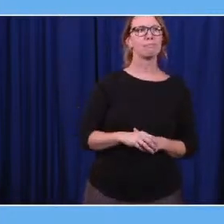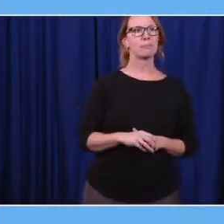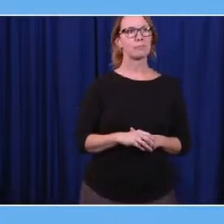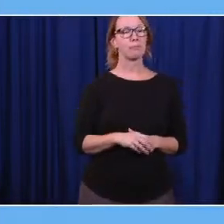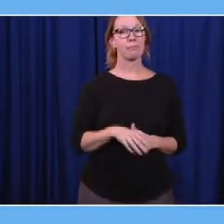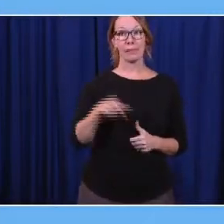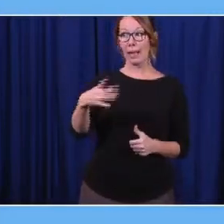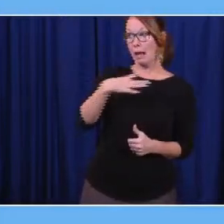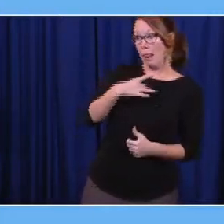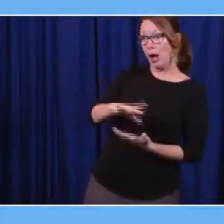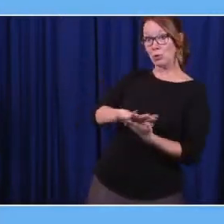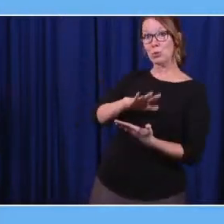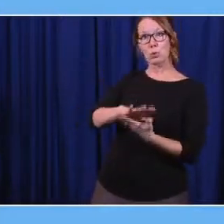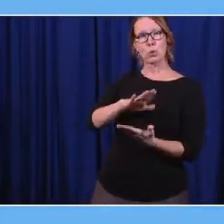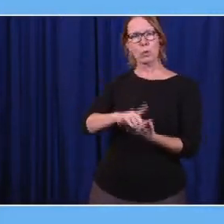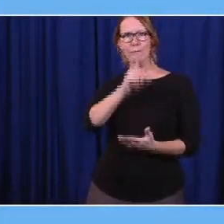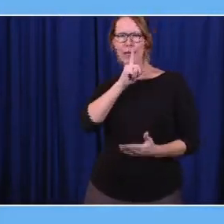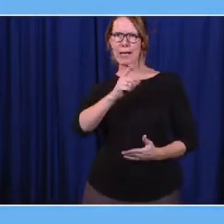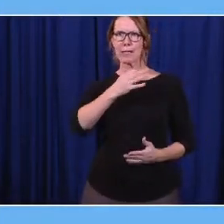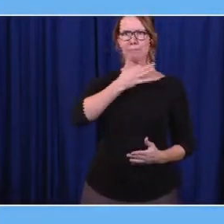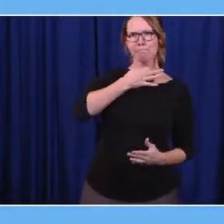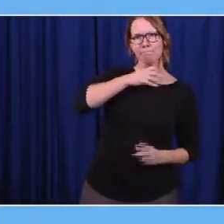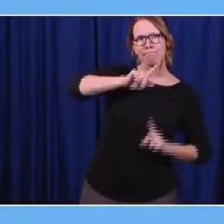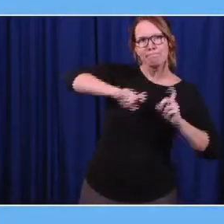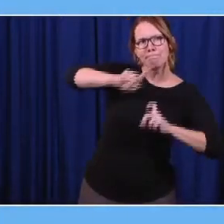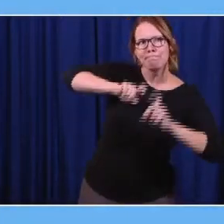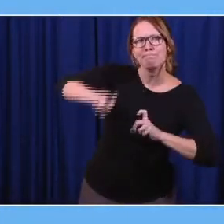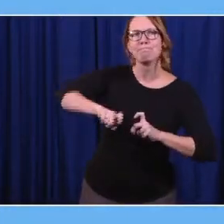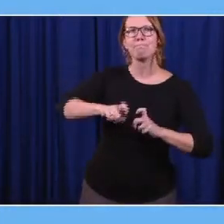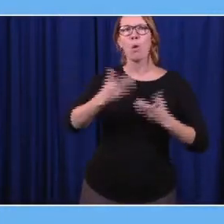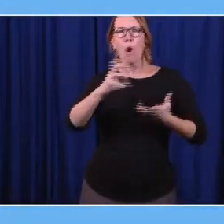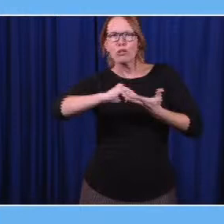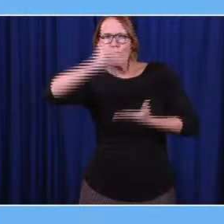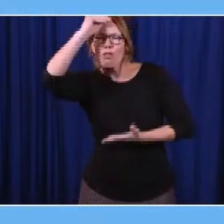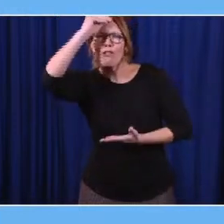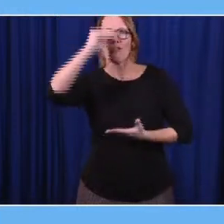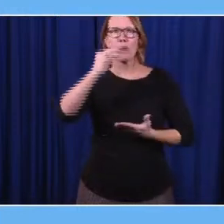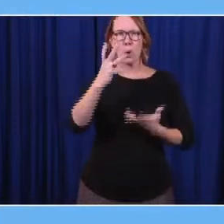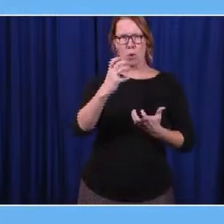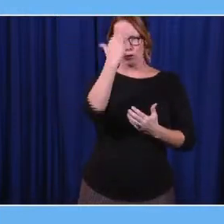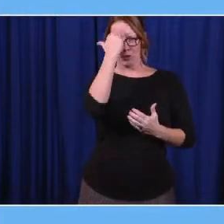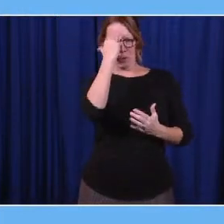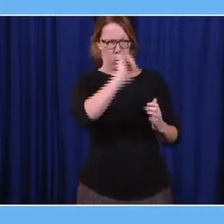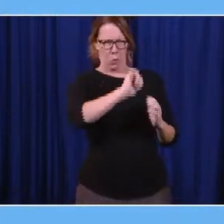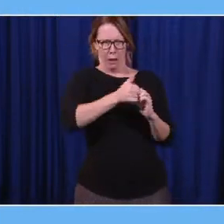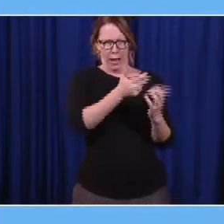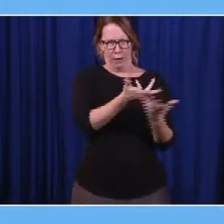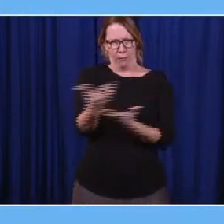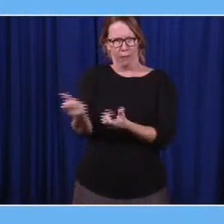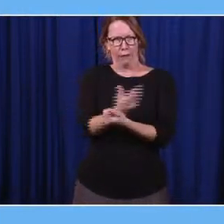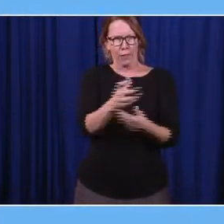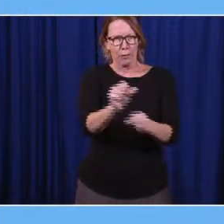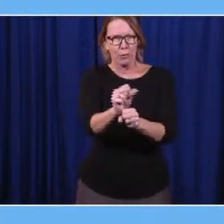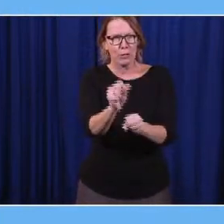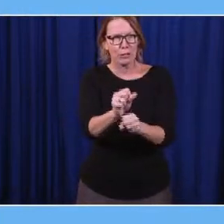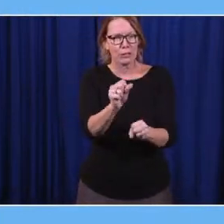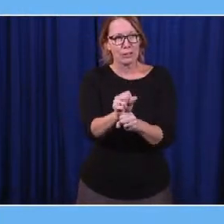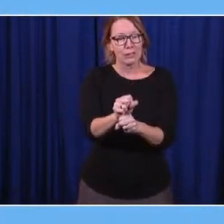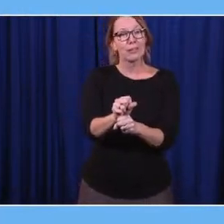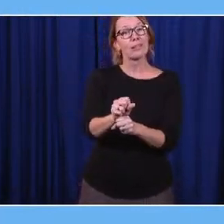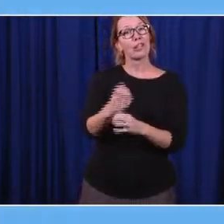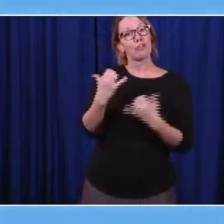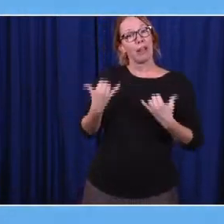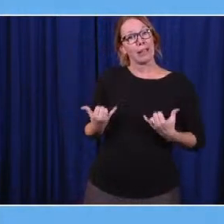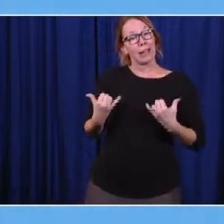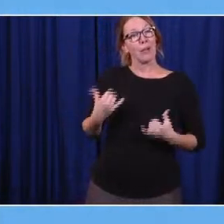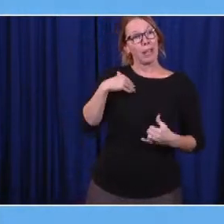likes school. He's very inquisitive. He likes to learn things. He likes to know about things. Right now, we have 37